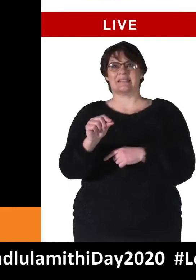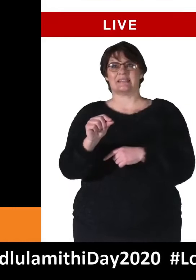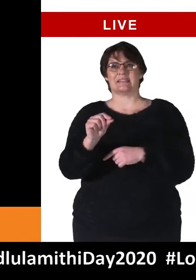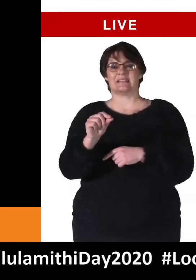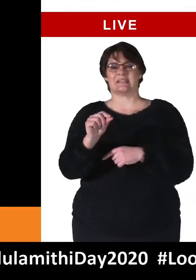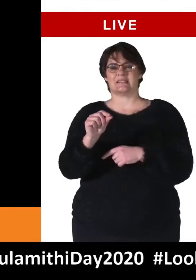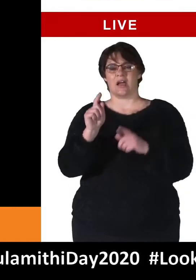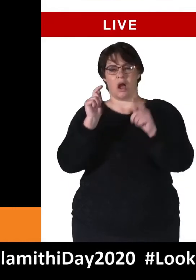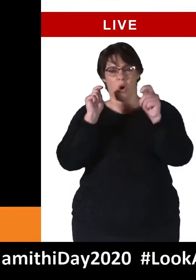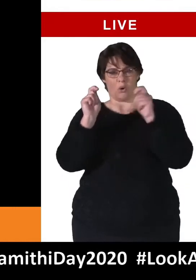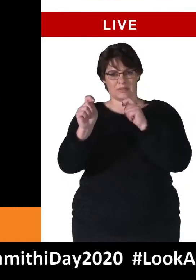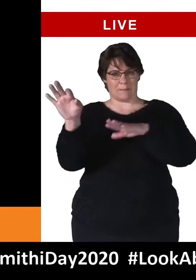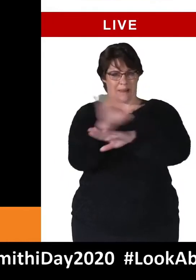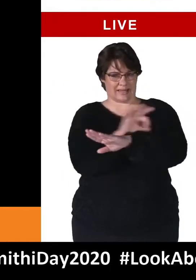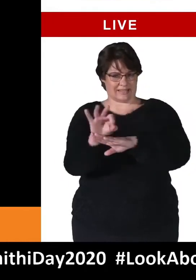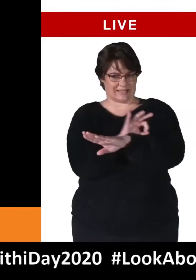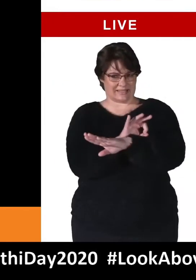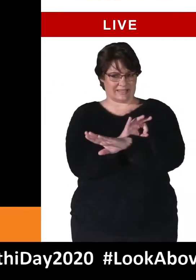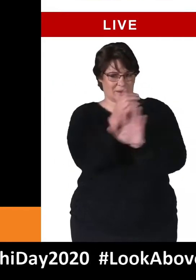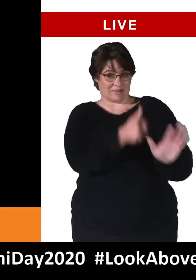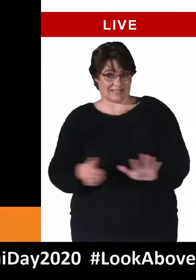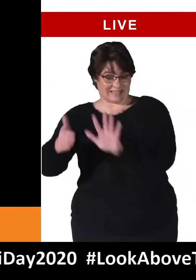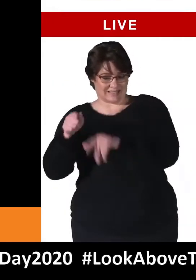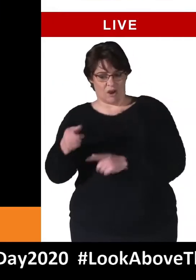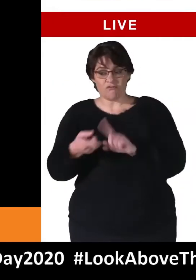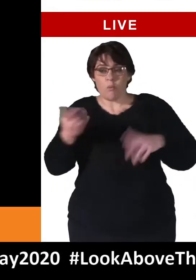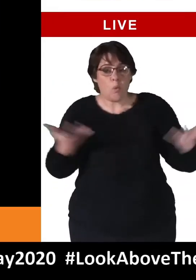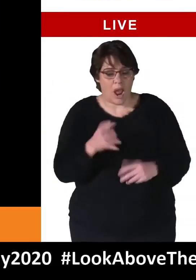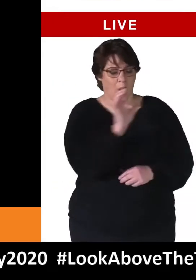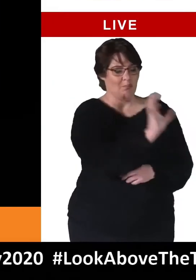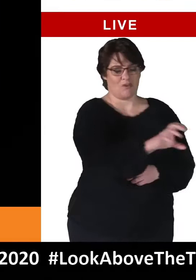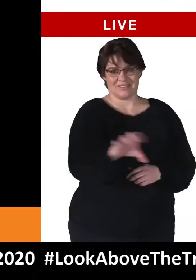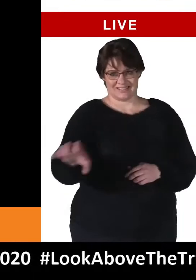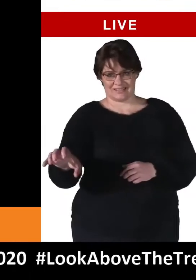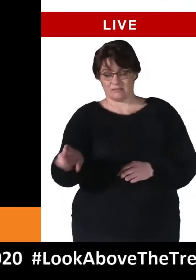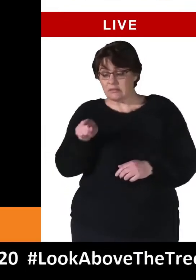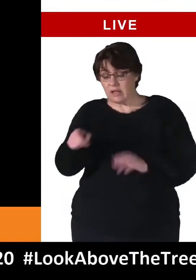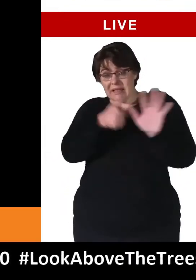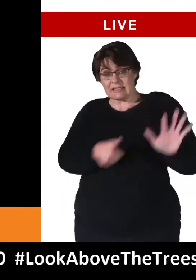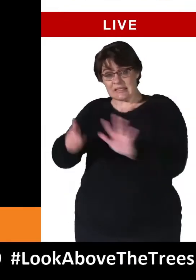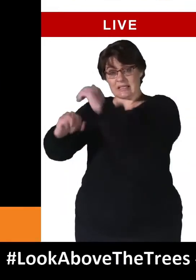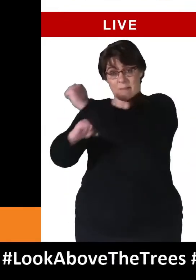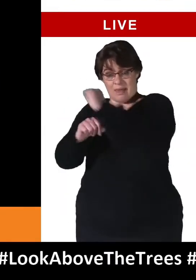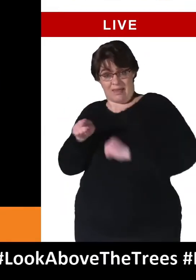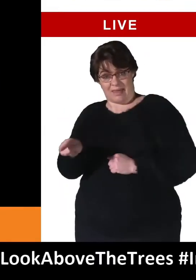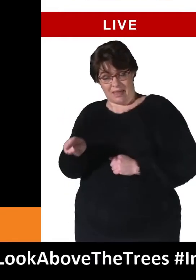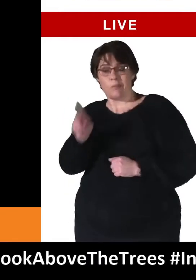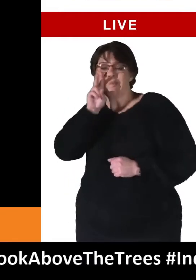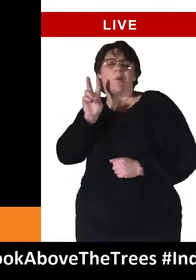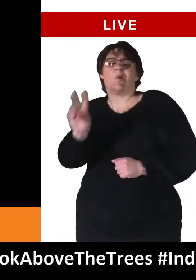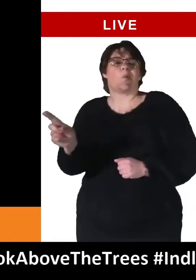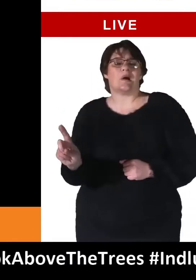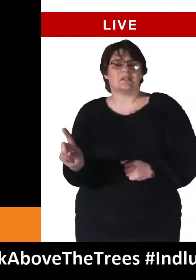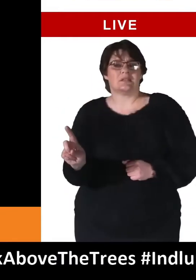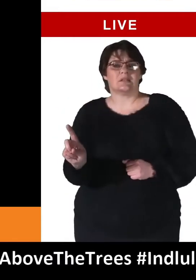development plans from the provinces. Under this pillar, we look at